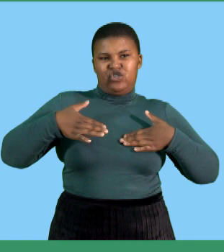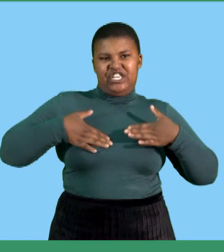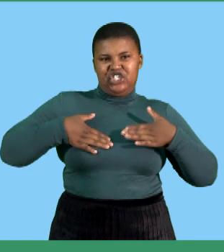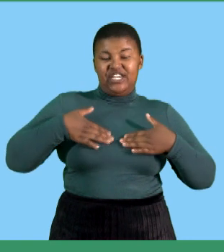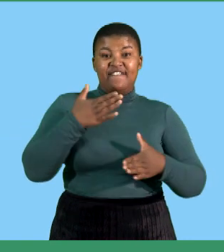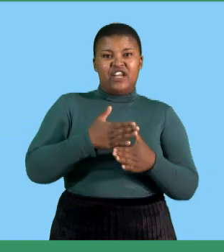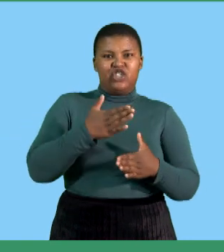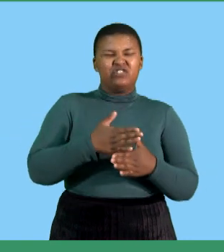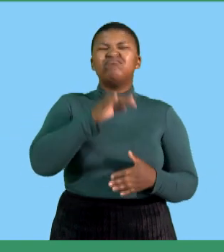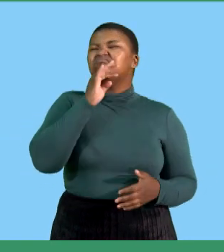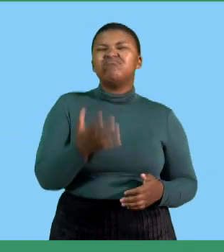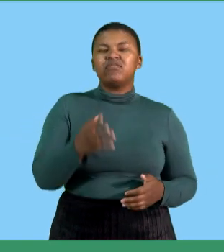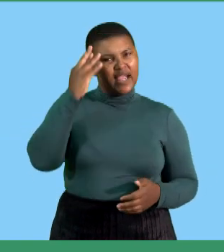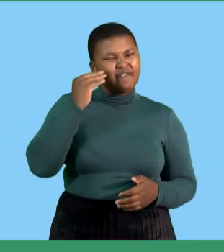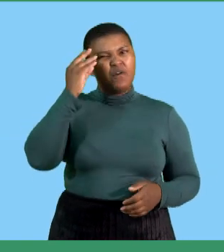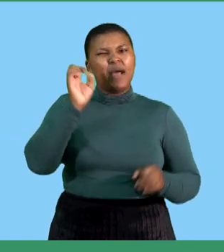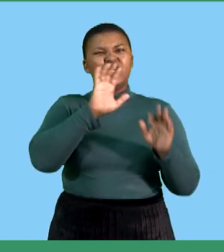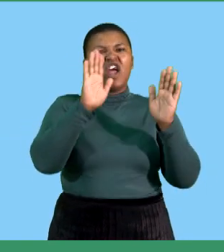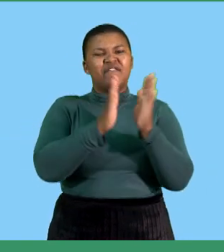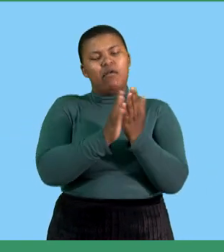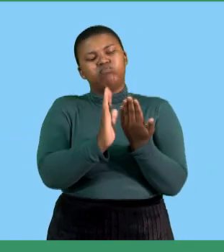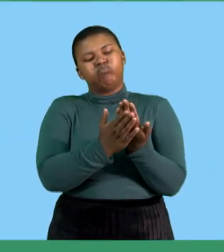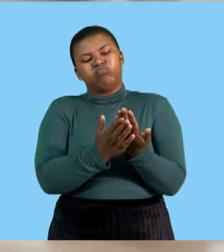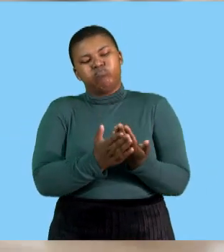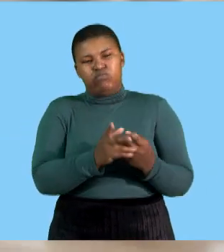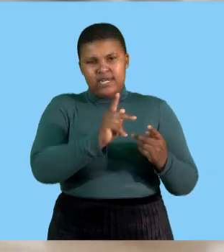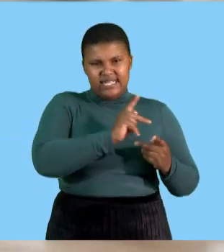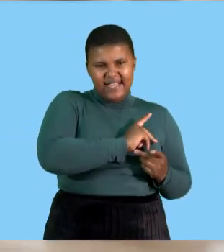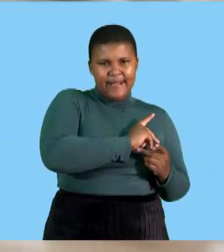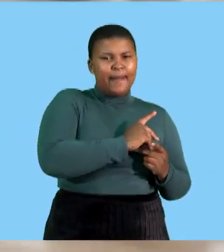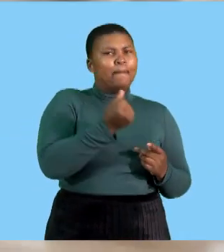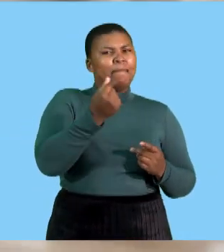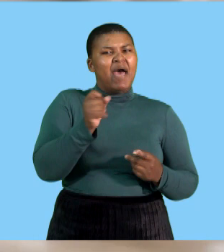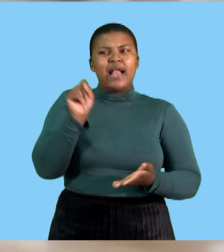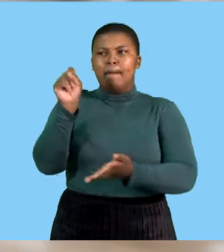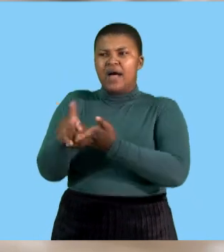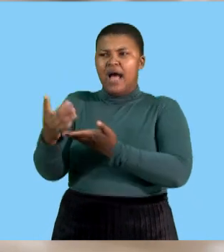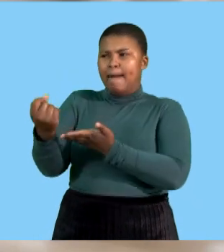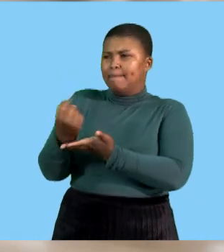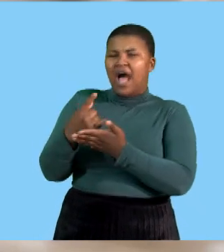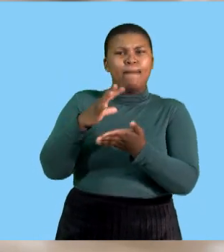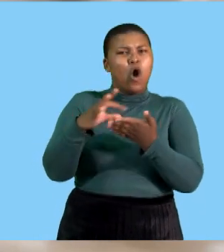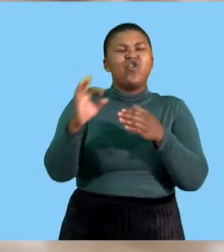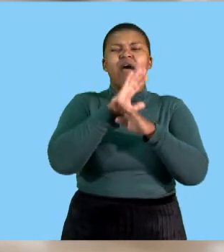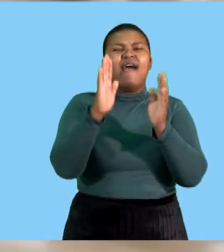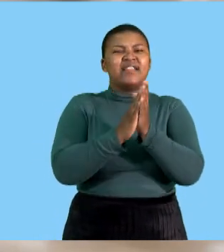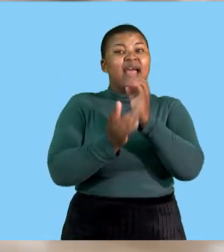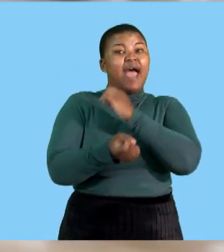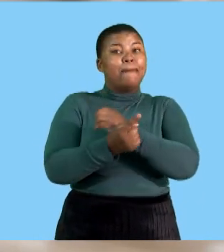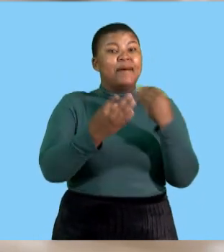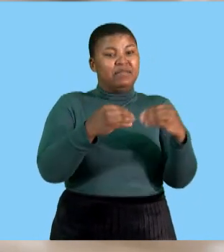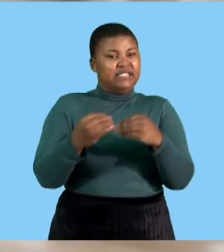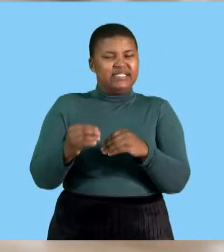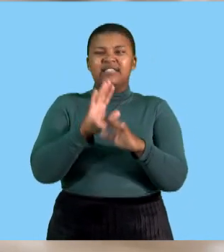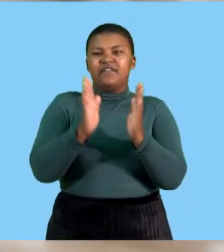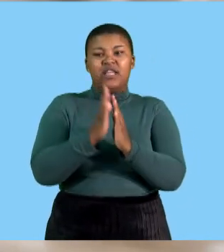they do is they keep records. They keep copies of all transactions, of all contracts, of everything that happens in